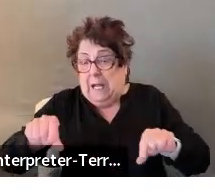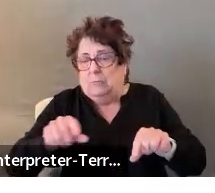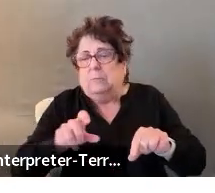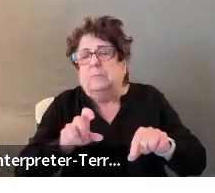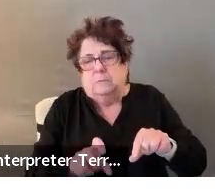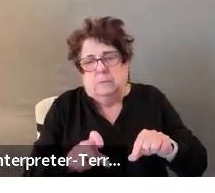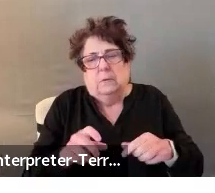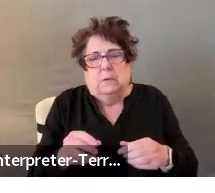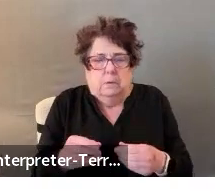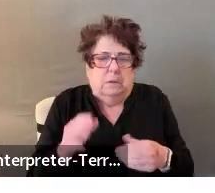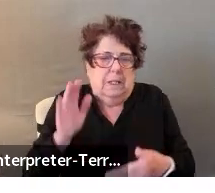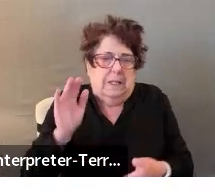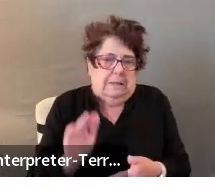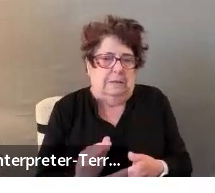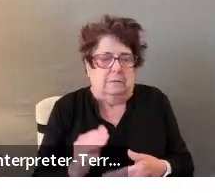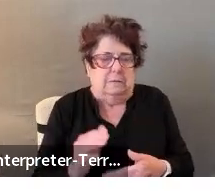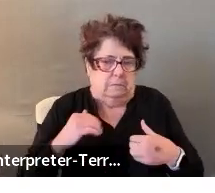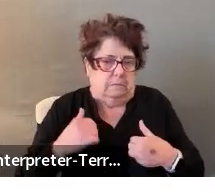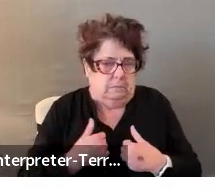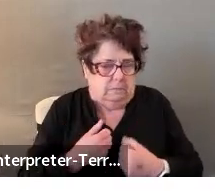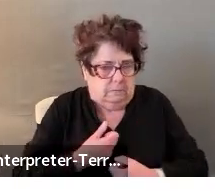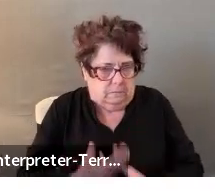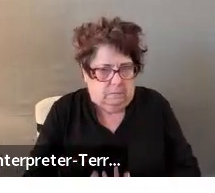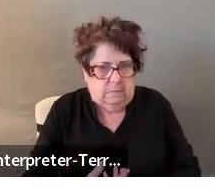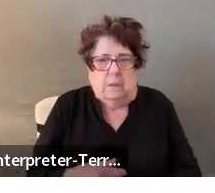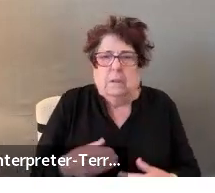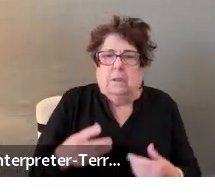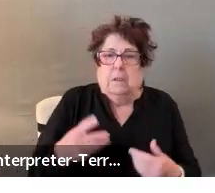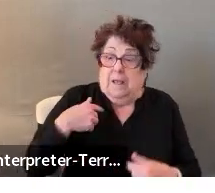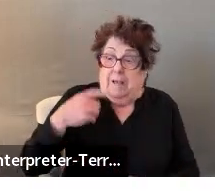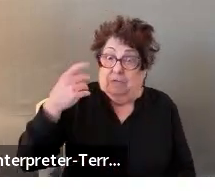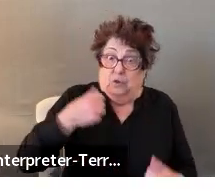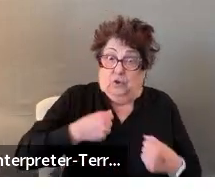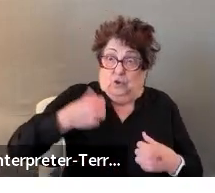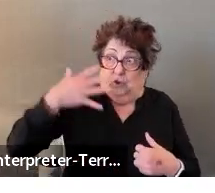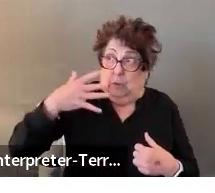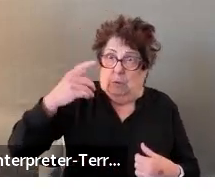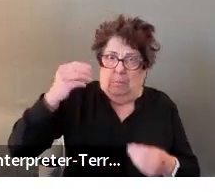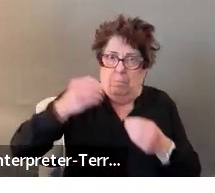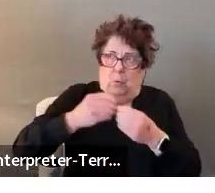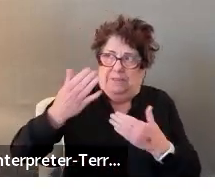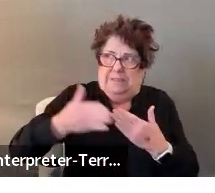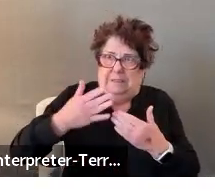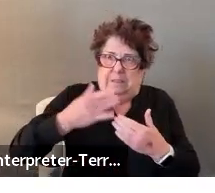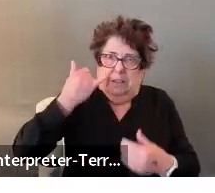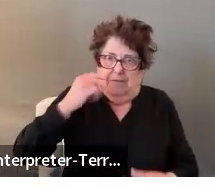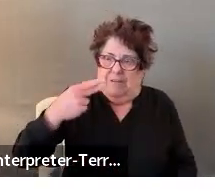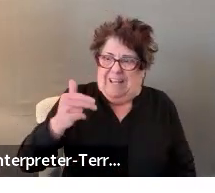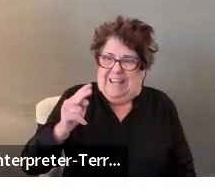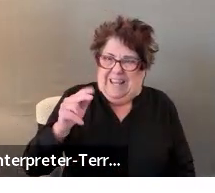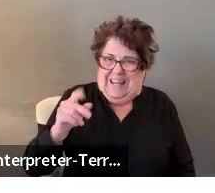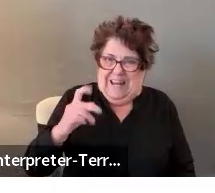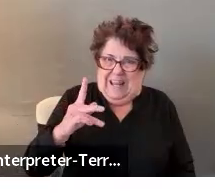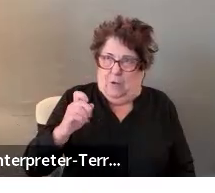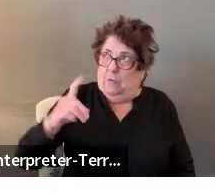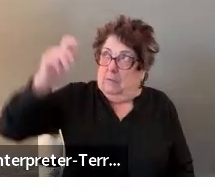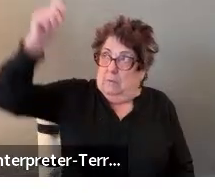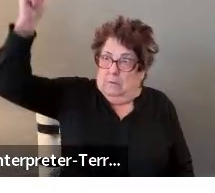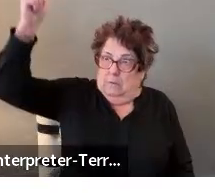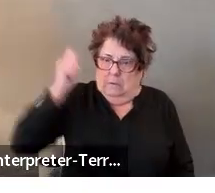Installing a handheld shower head makes it easier to bring the water to a seated position and also adjust to the user's height.